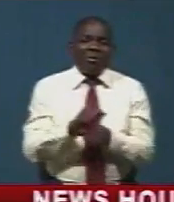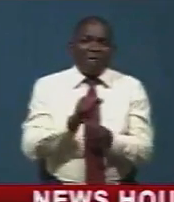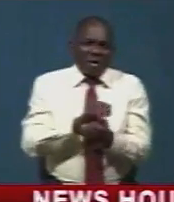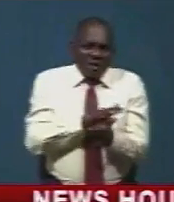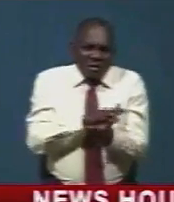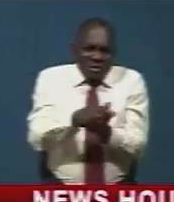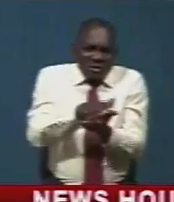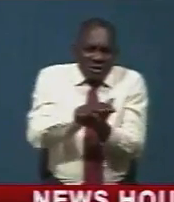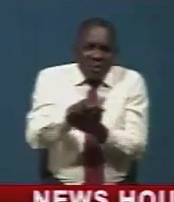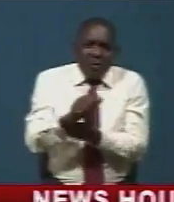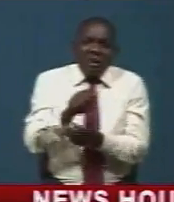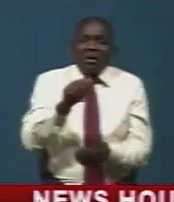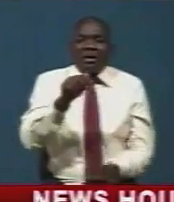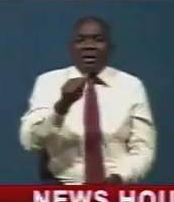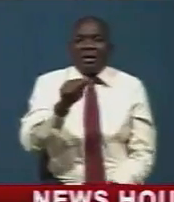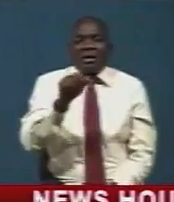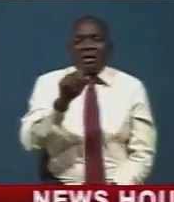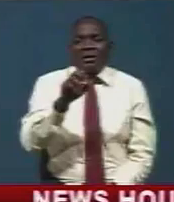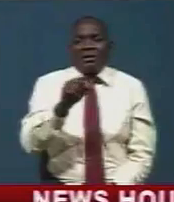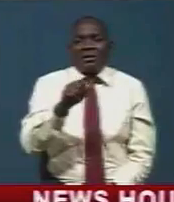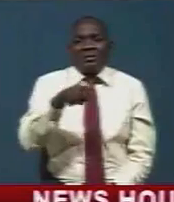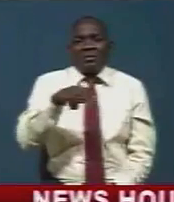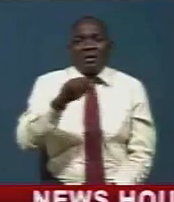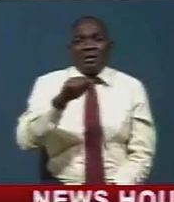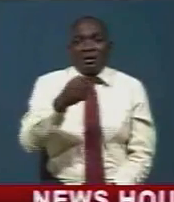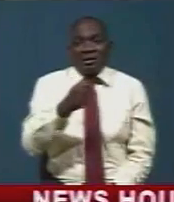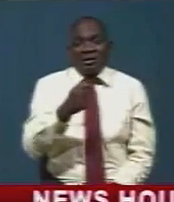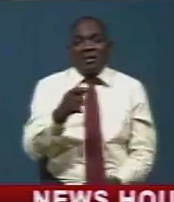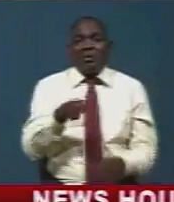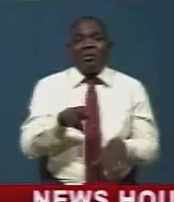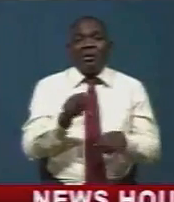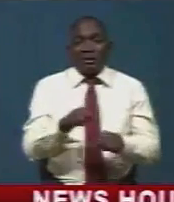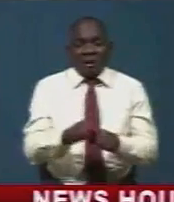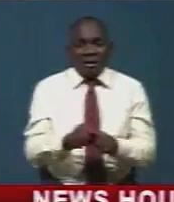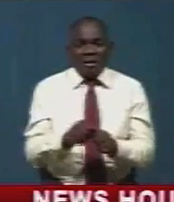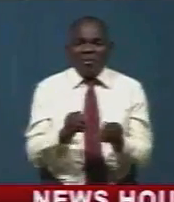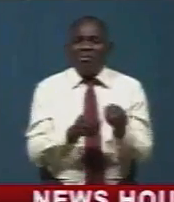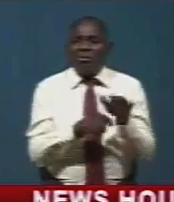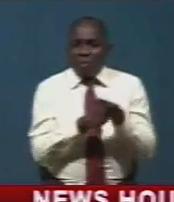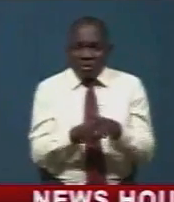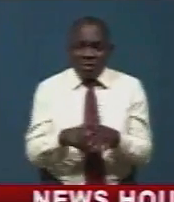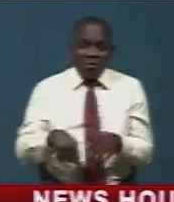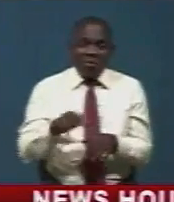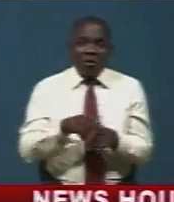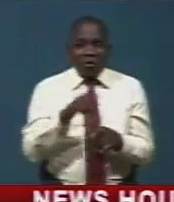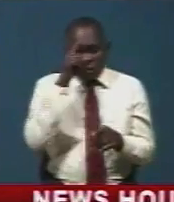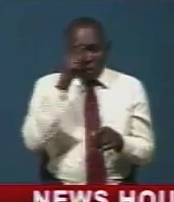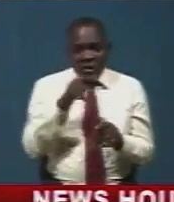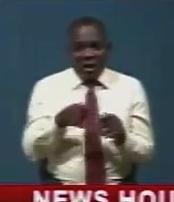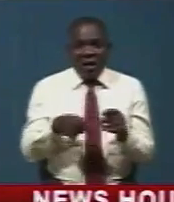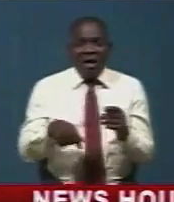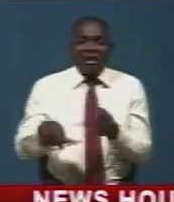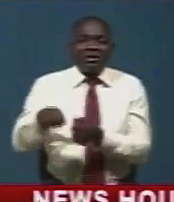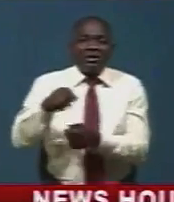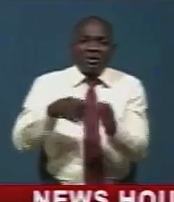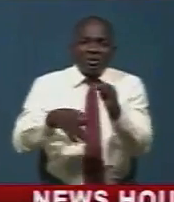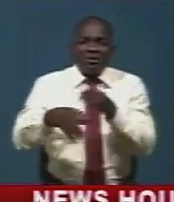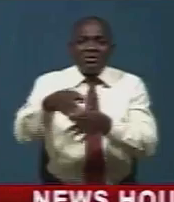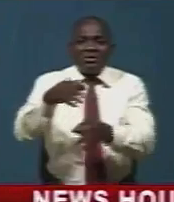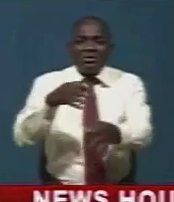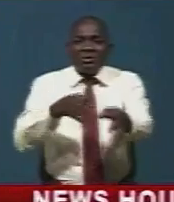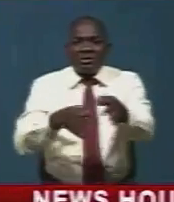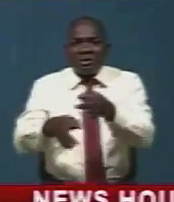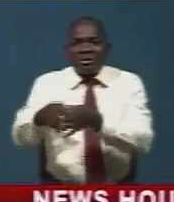of pressure on them. We are therefore rotating them throughout